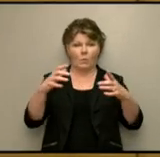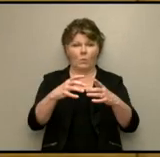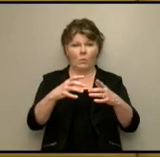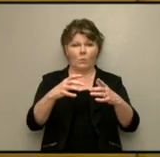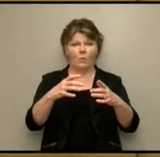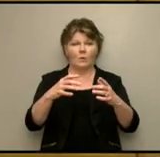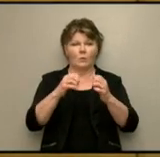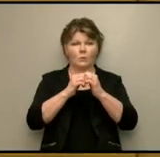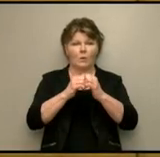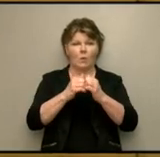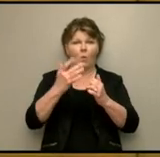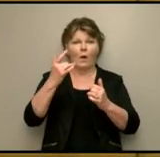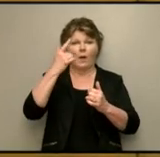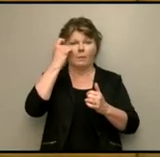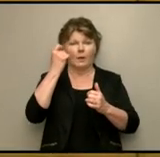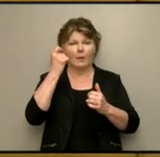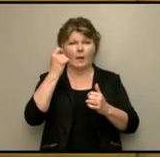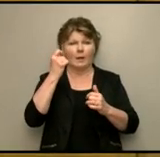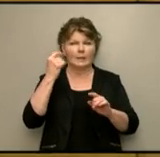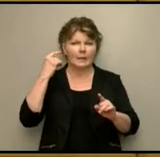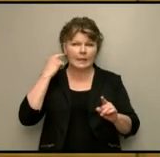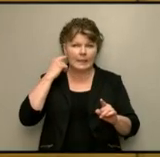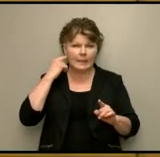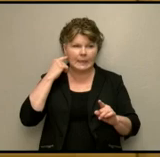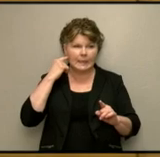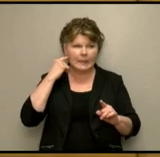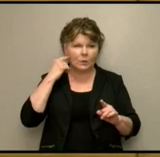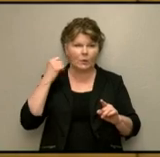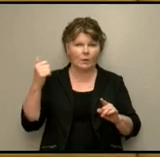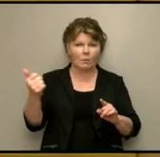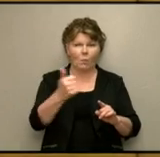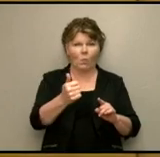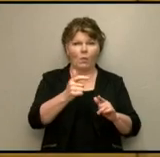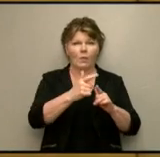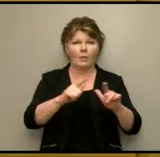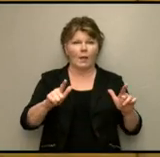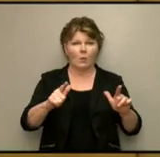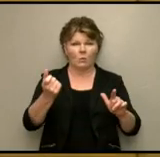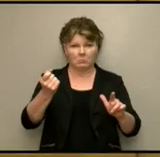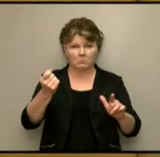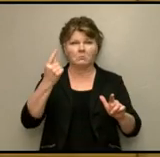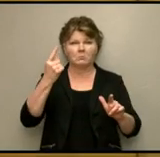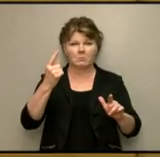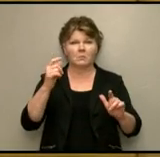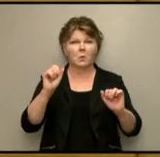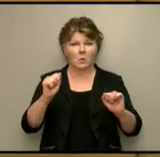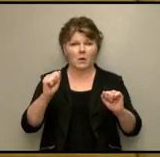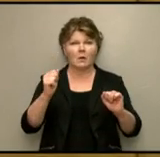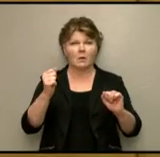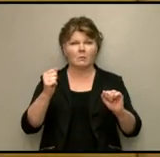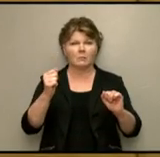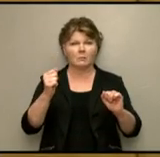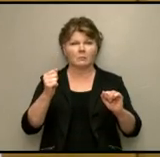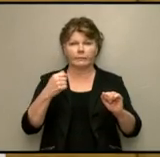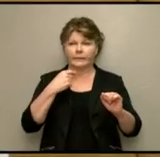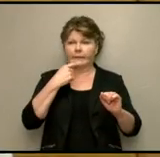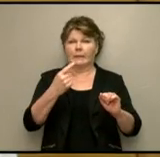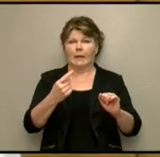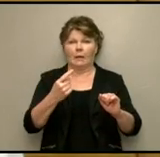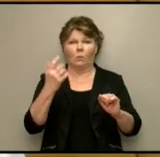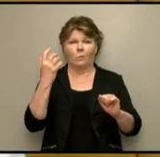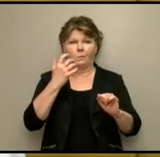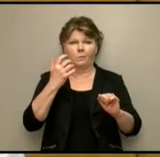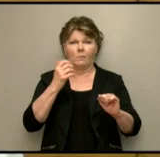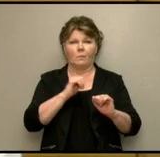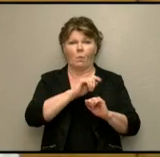bewildered, because each one was hearing them speak in his own language. And they were amazed and astonished, saying, "Are not